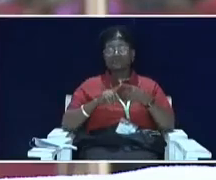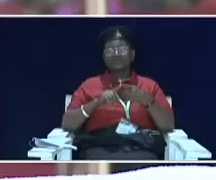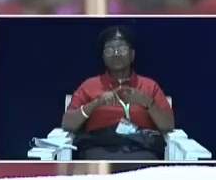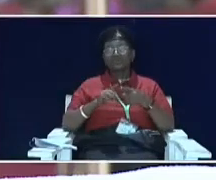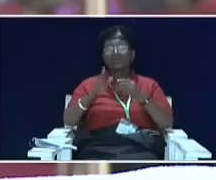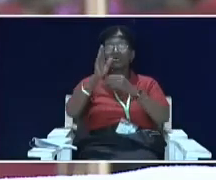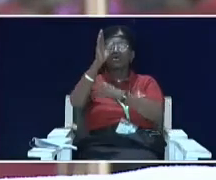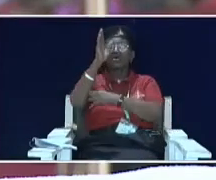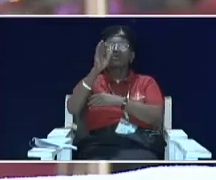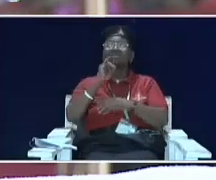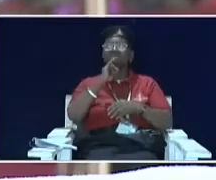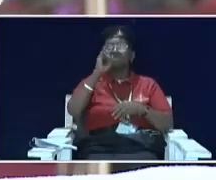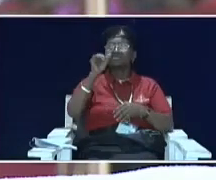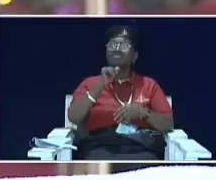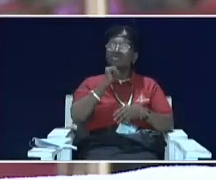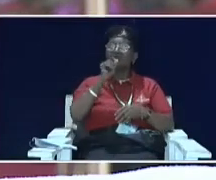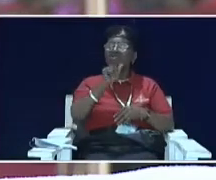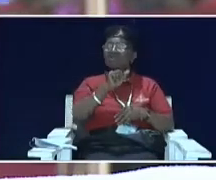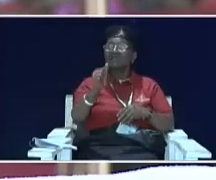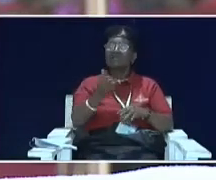God is not a beggar.